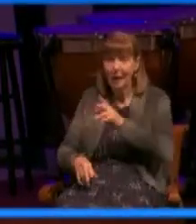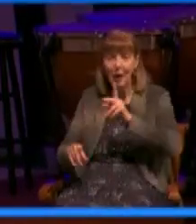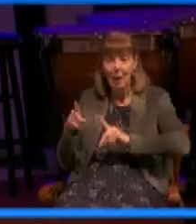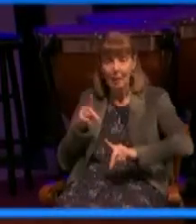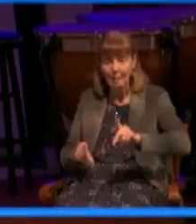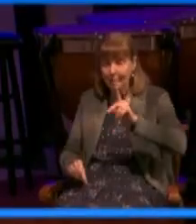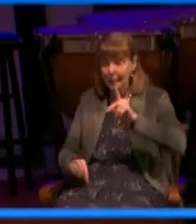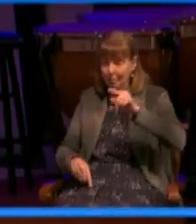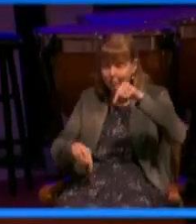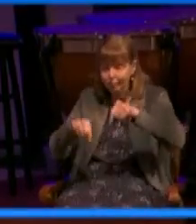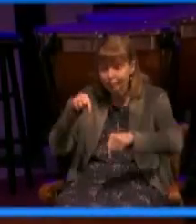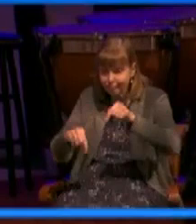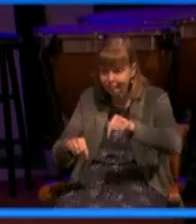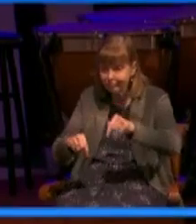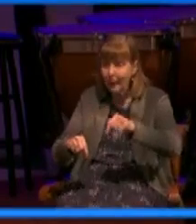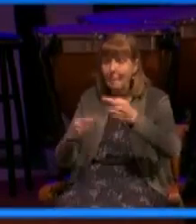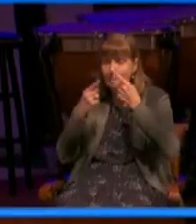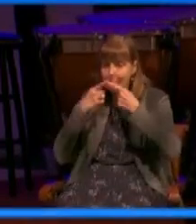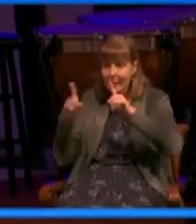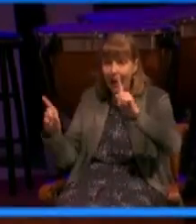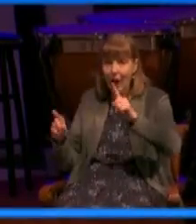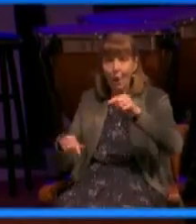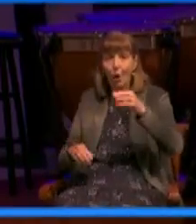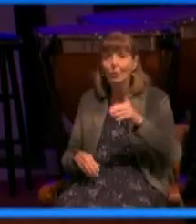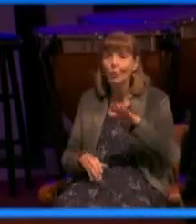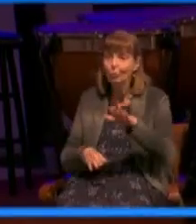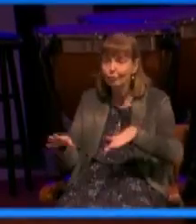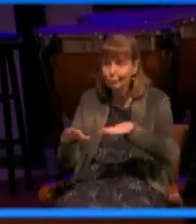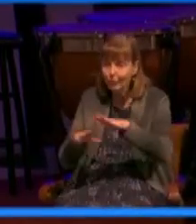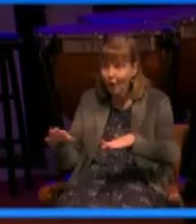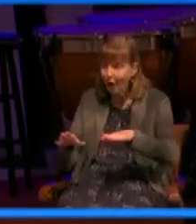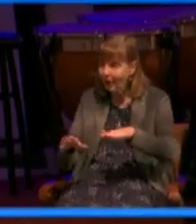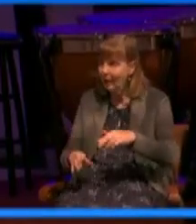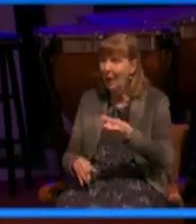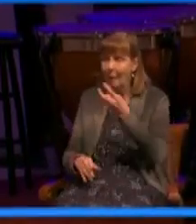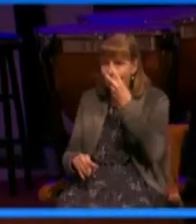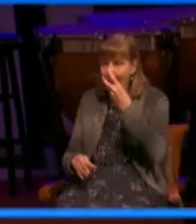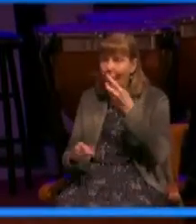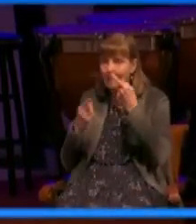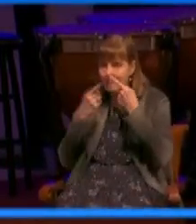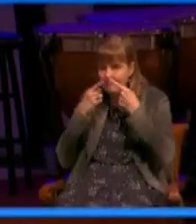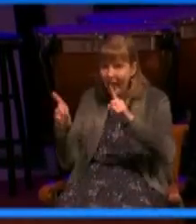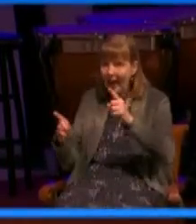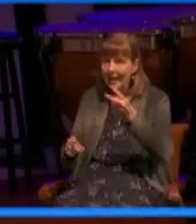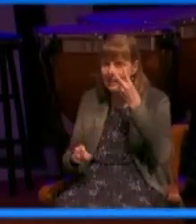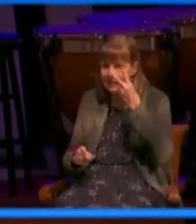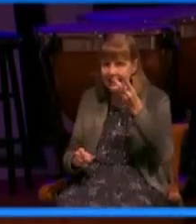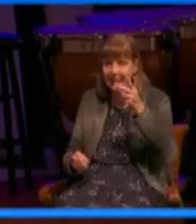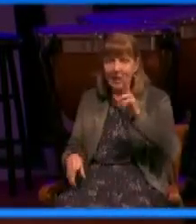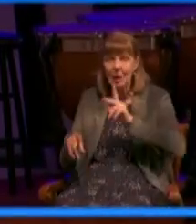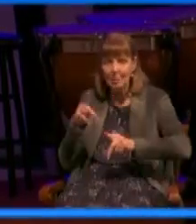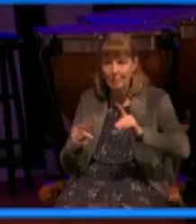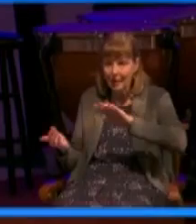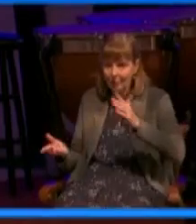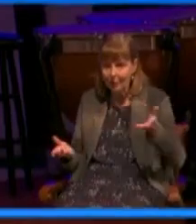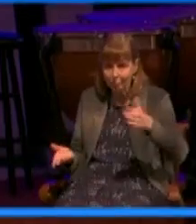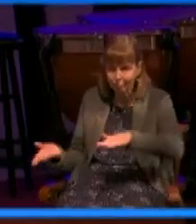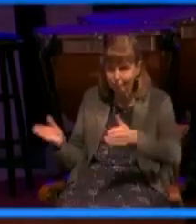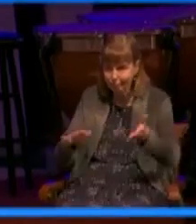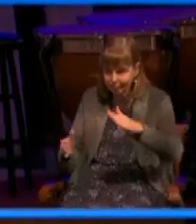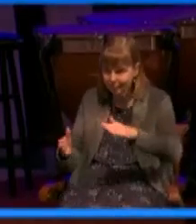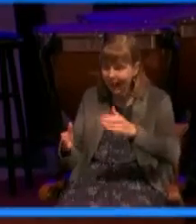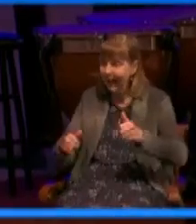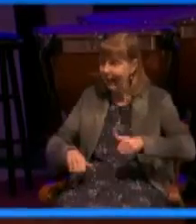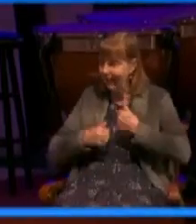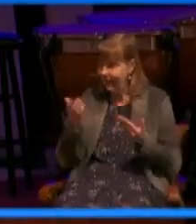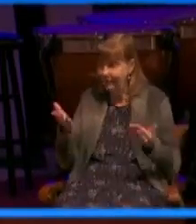which the waves and the wind obey. He is the God who brings the dead back to life. Brothers and sisters, he is the God who hung on a cross, was buried